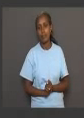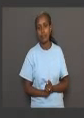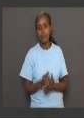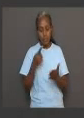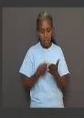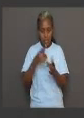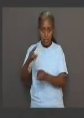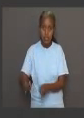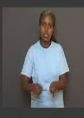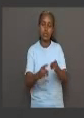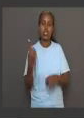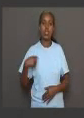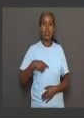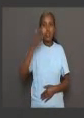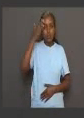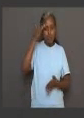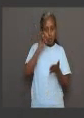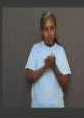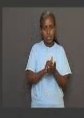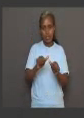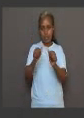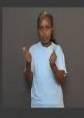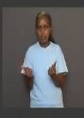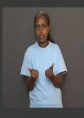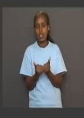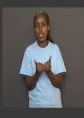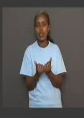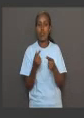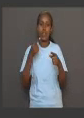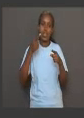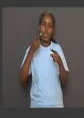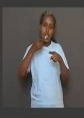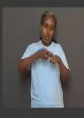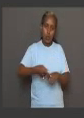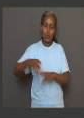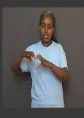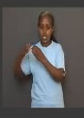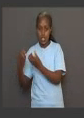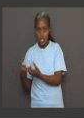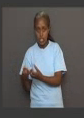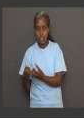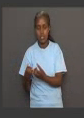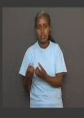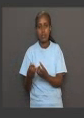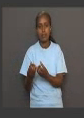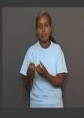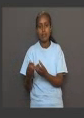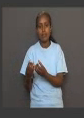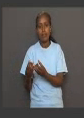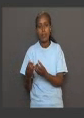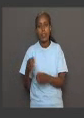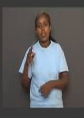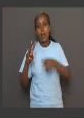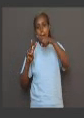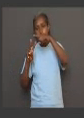This way, we know that the area of the cross-section is